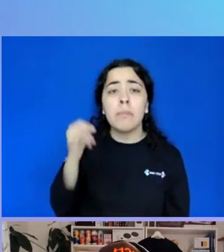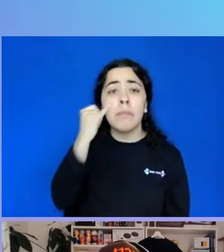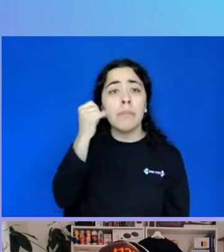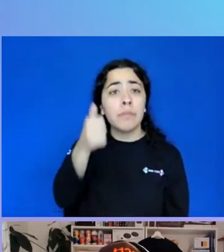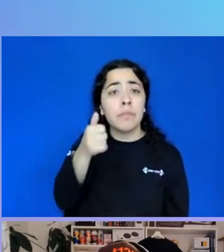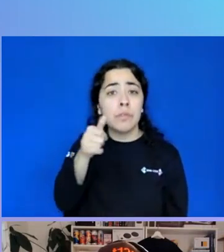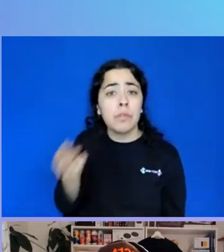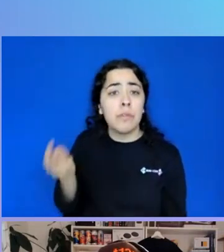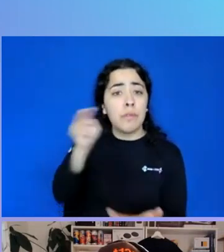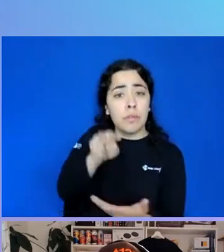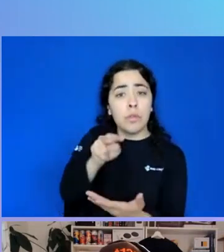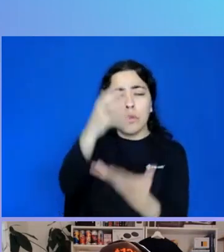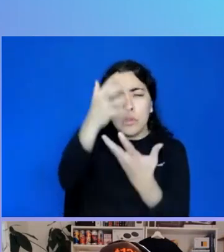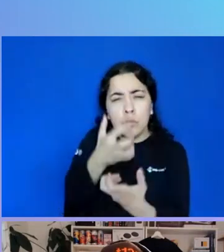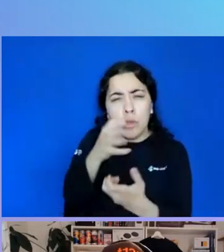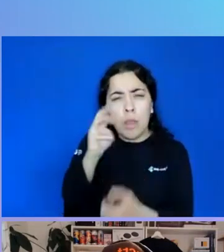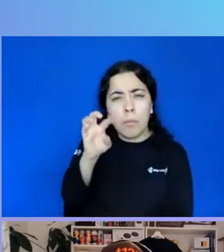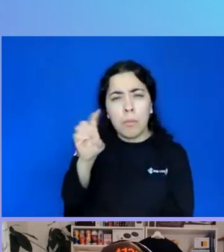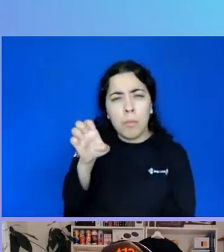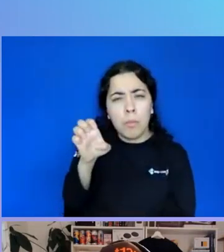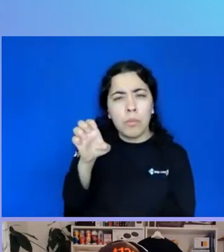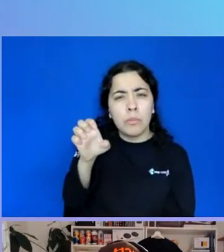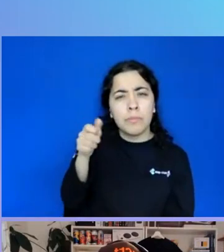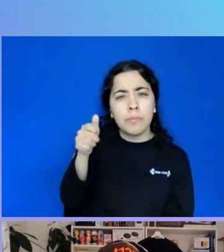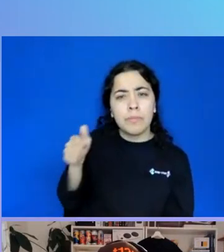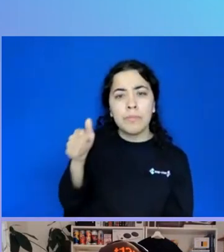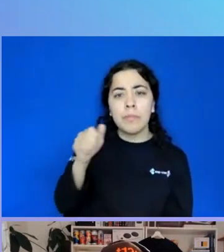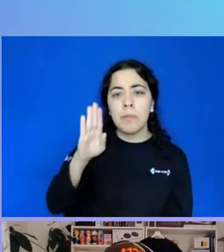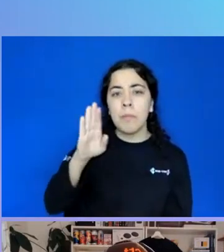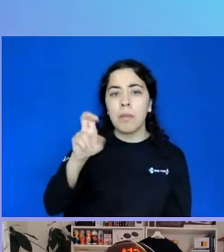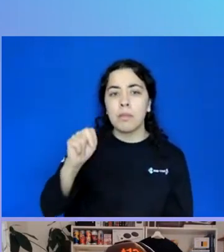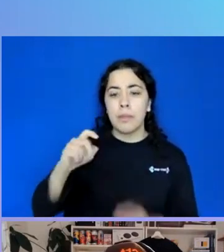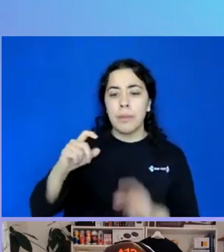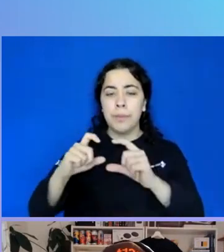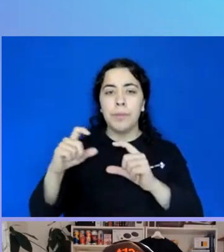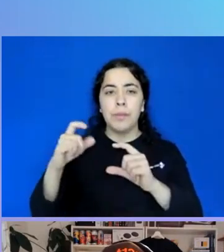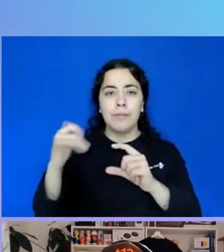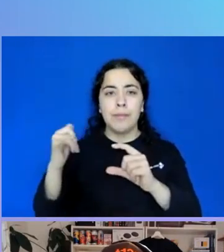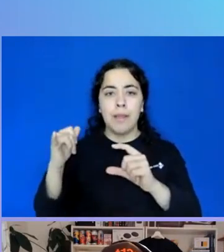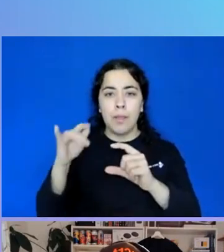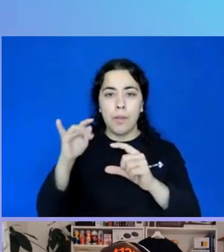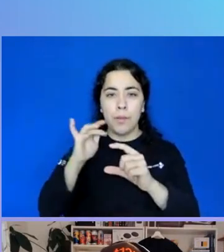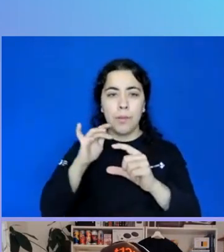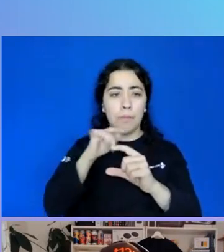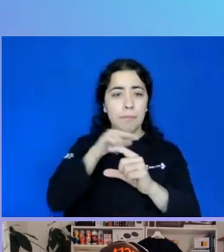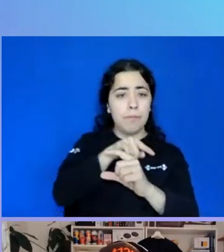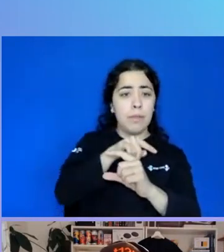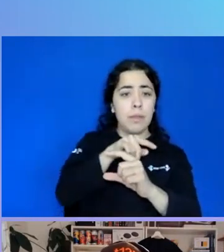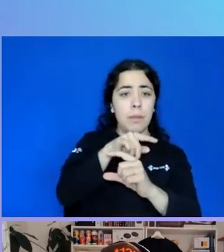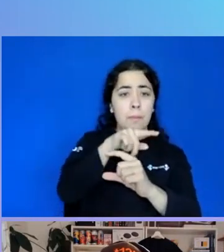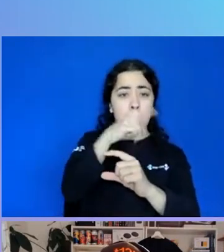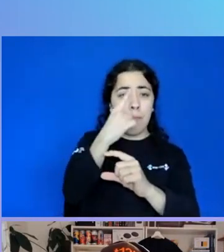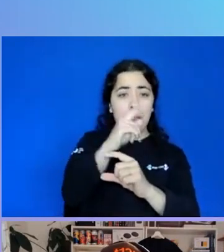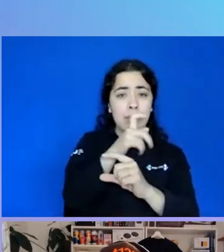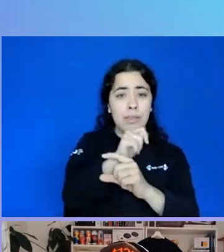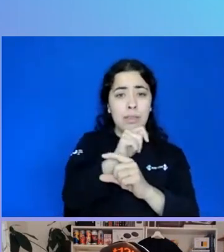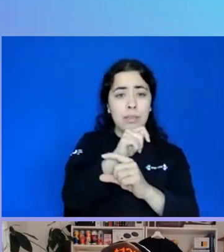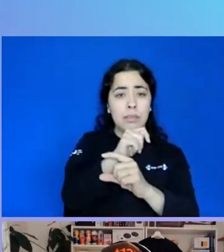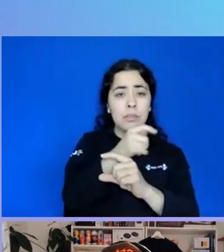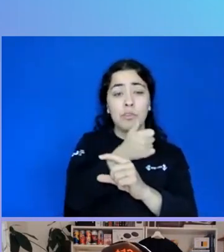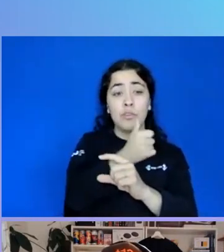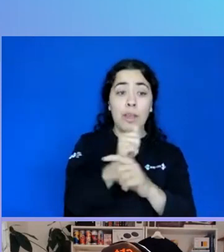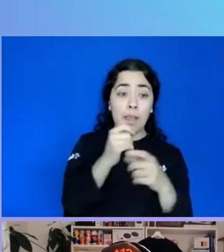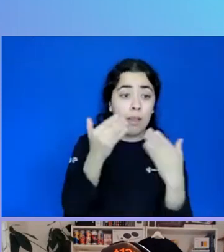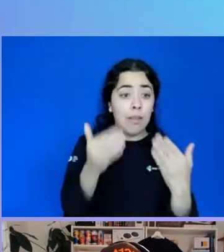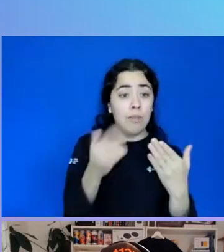this in dark mode, there's a button, a yellow button with black text that says try it